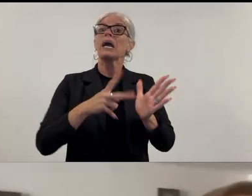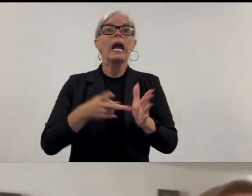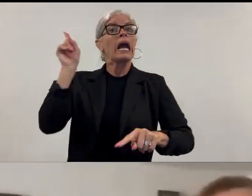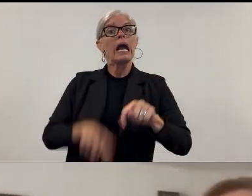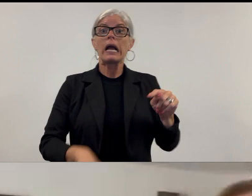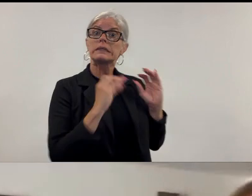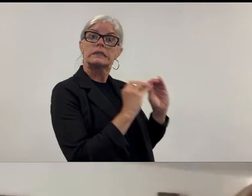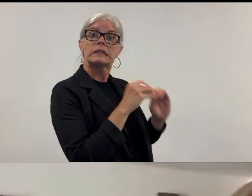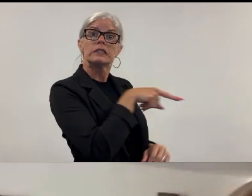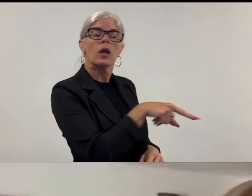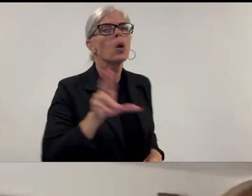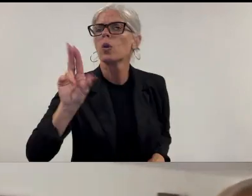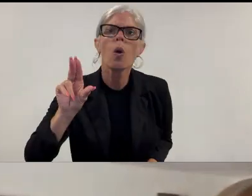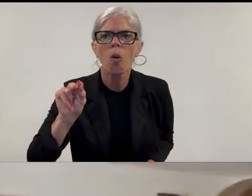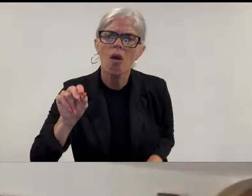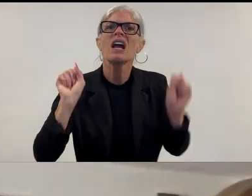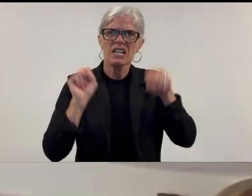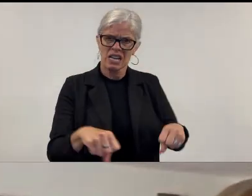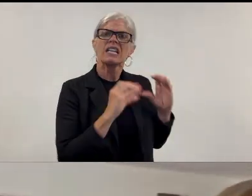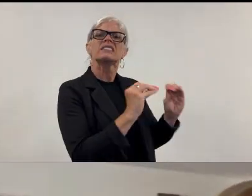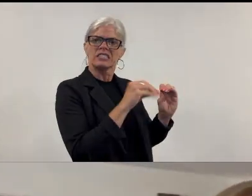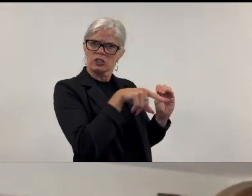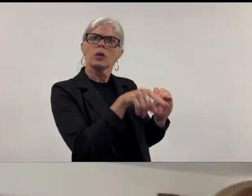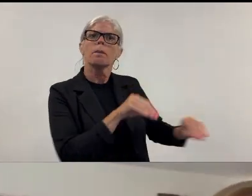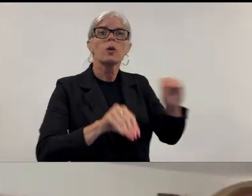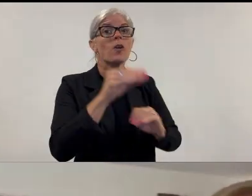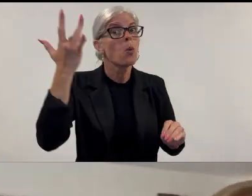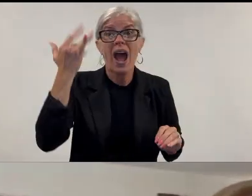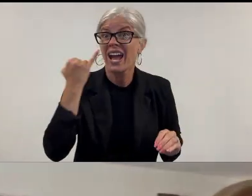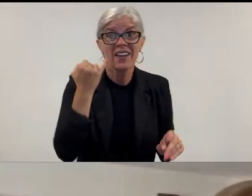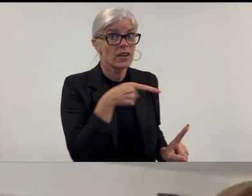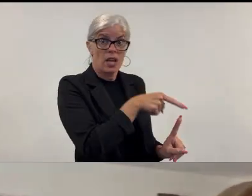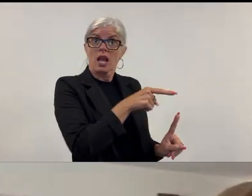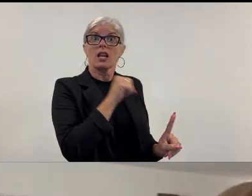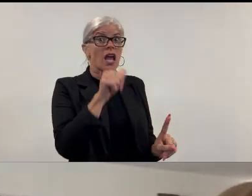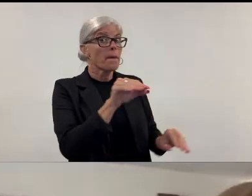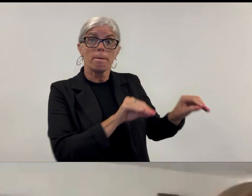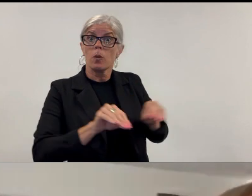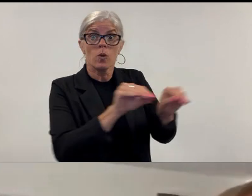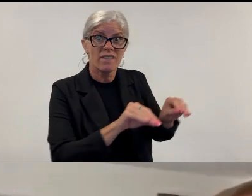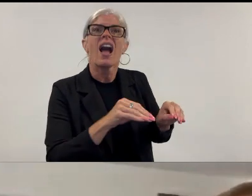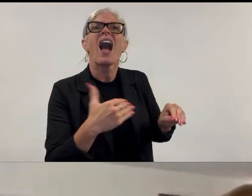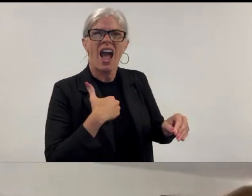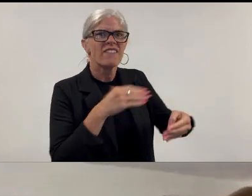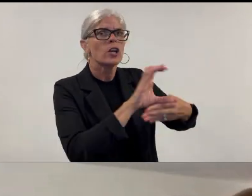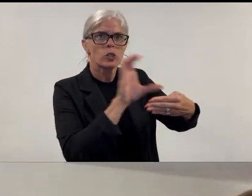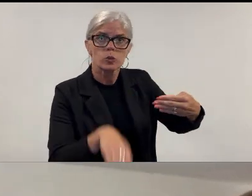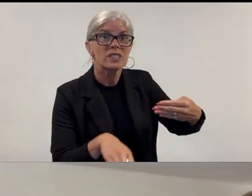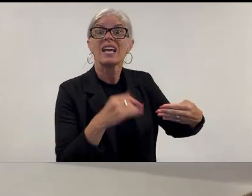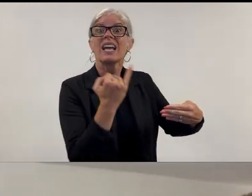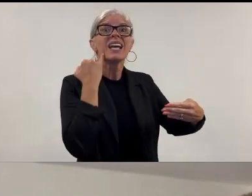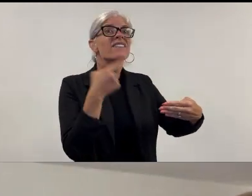they weren't able to achieve ambulation, and I'm going to be really poignant